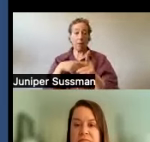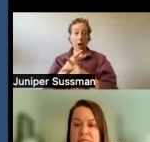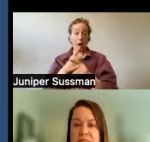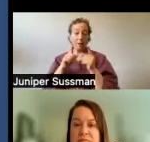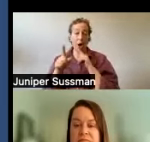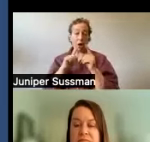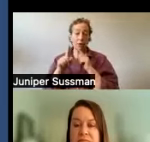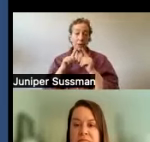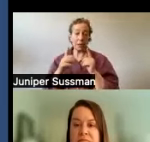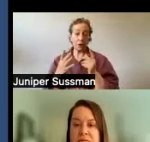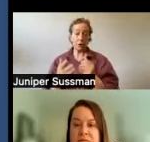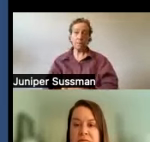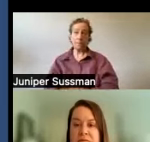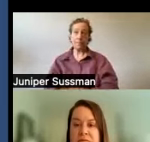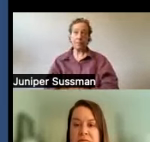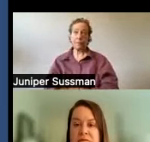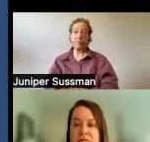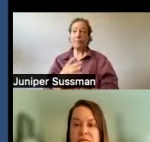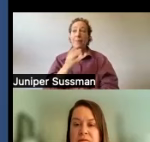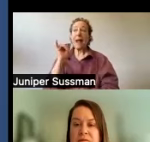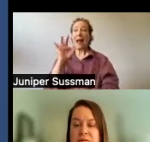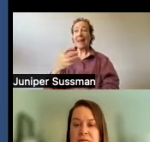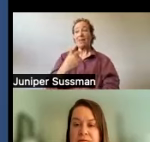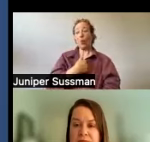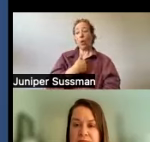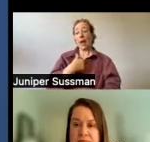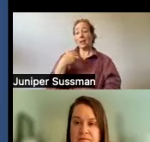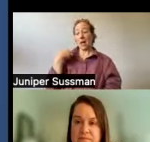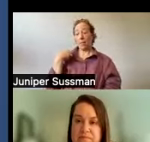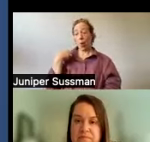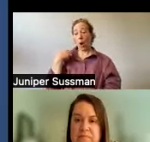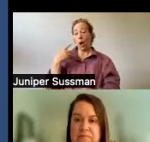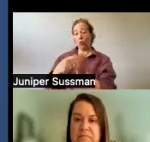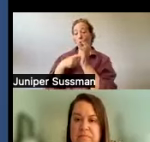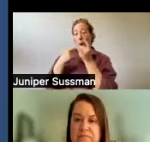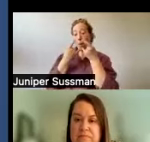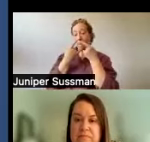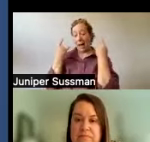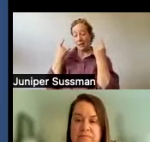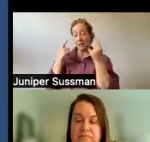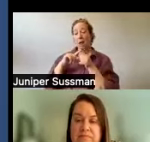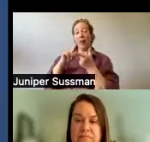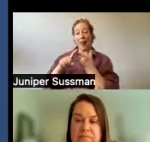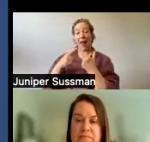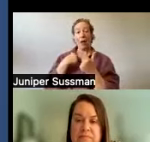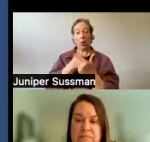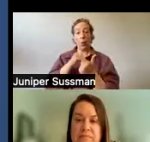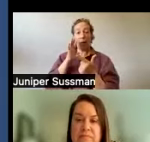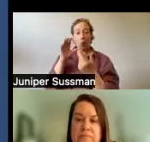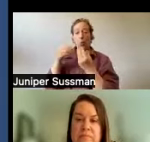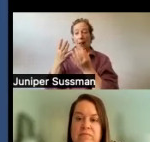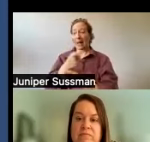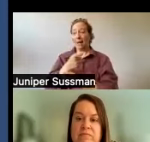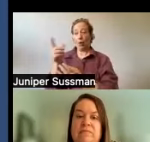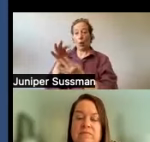we as the employer aren't willing to have a mask mandate, then we are going to give you, employee, you know, the option to